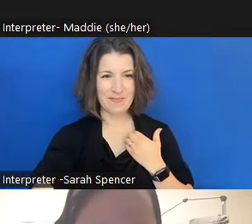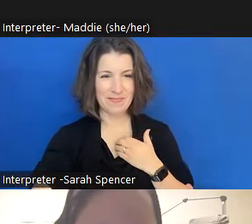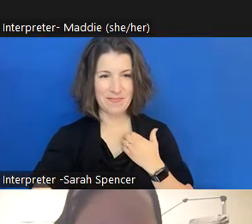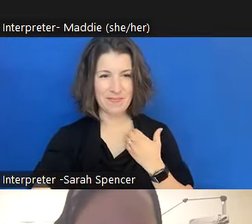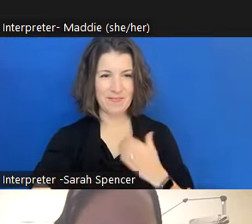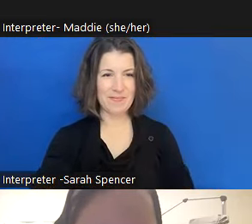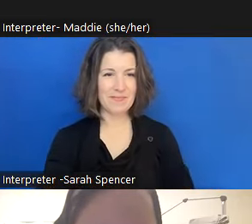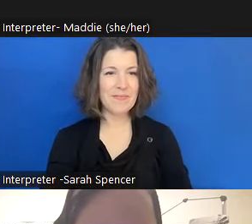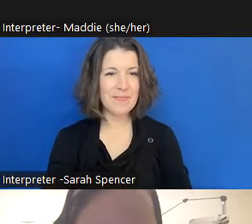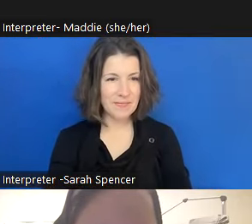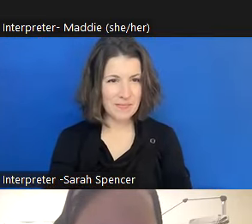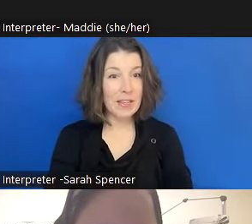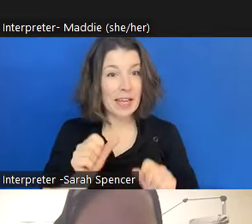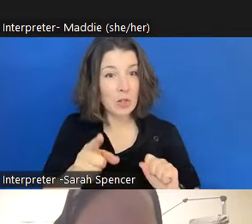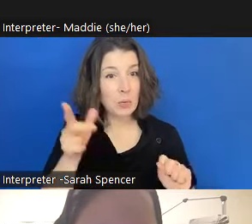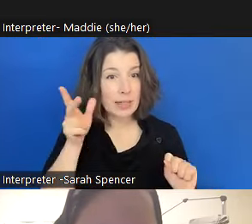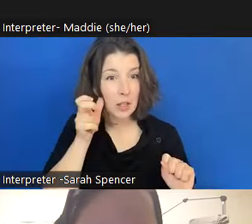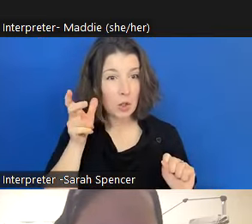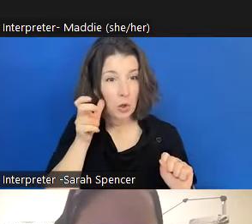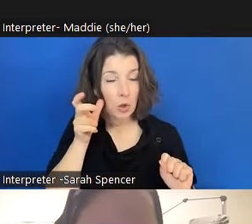can you hear the sound?